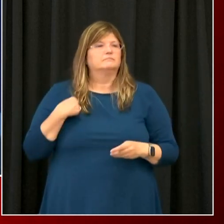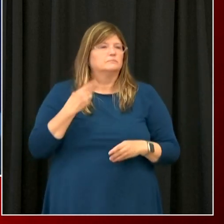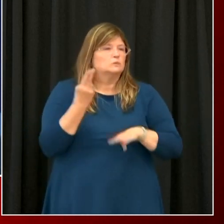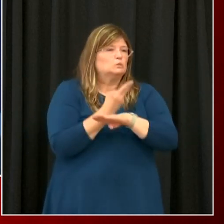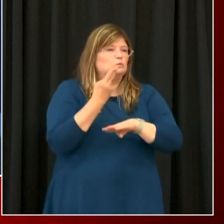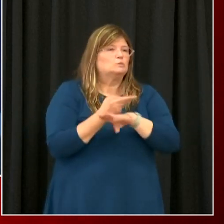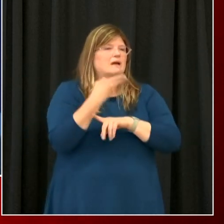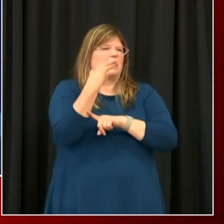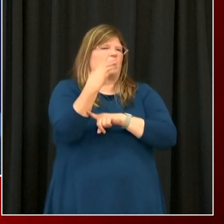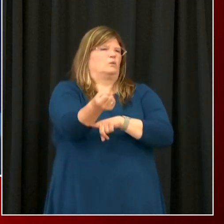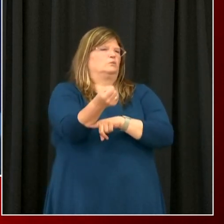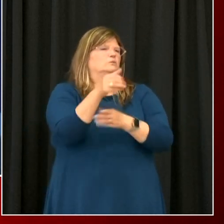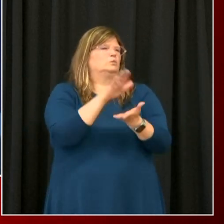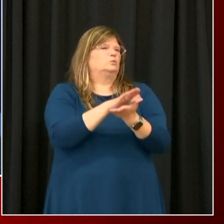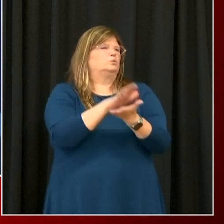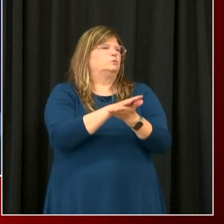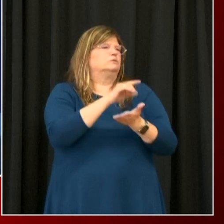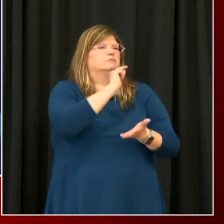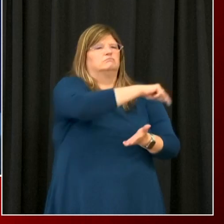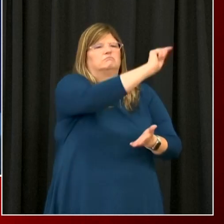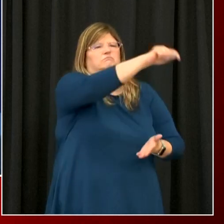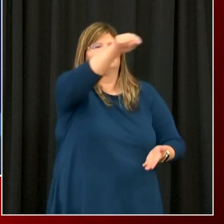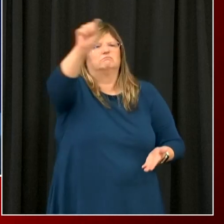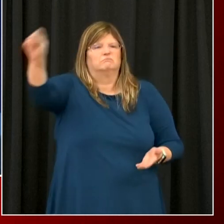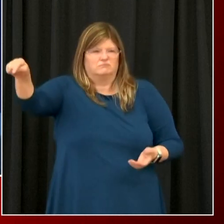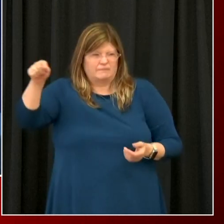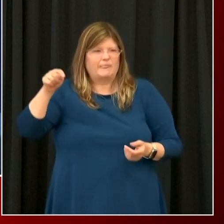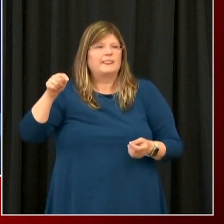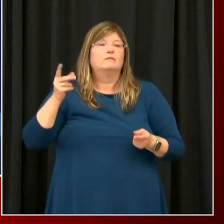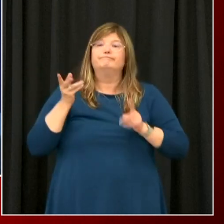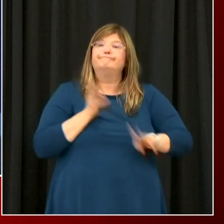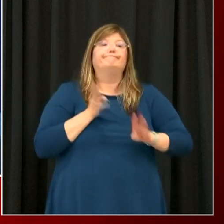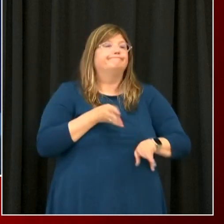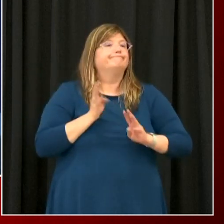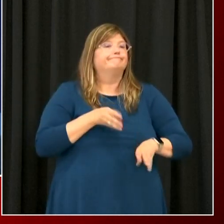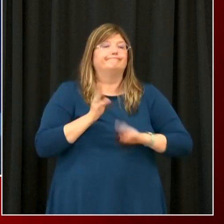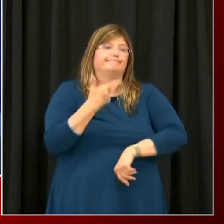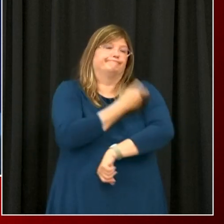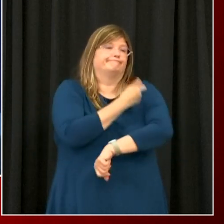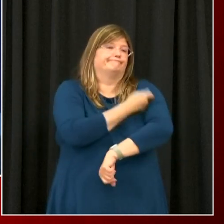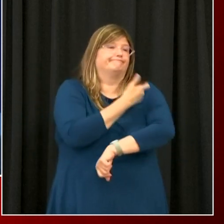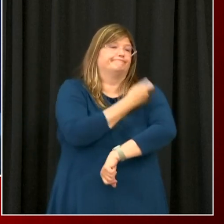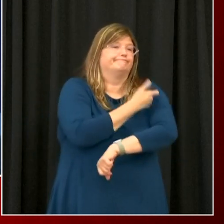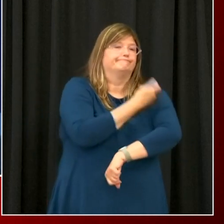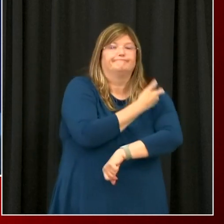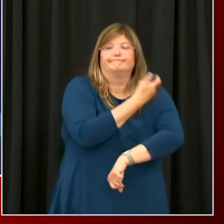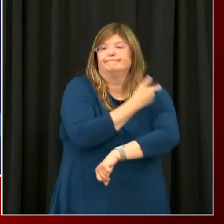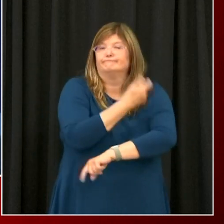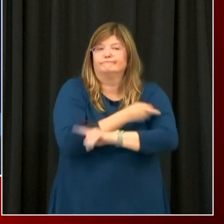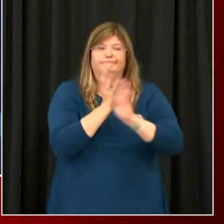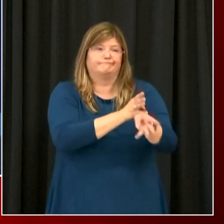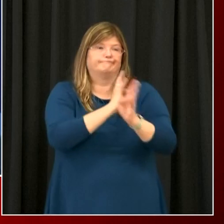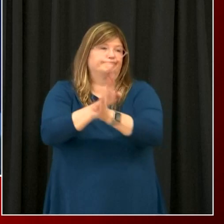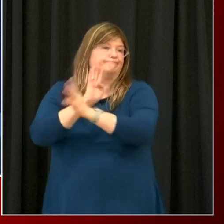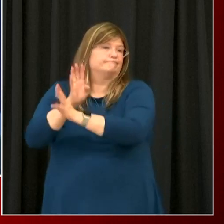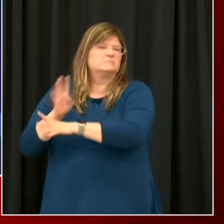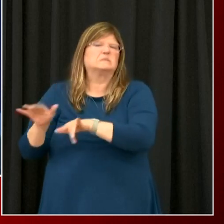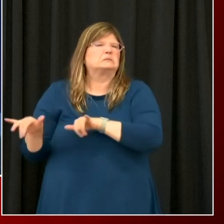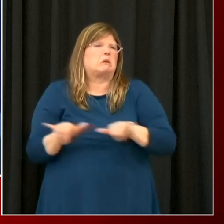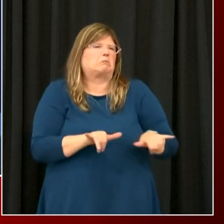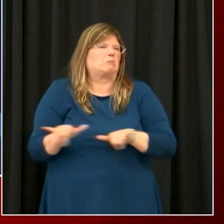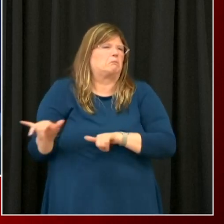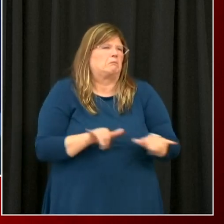So that's the level of logistical thinking that we're doing at this point. Supply, doing procurements